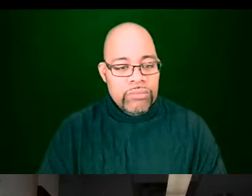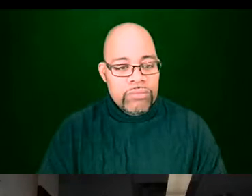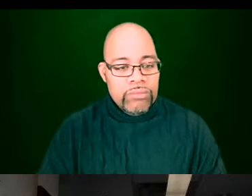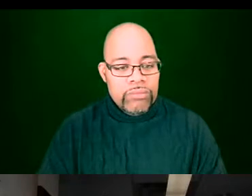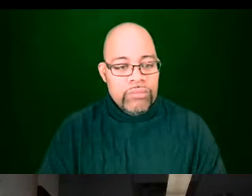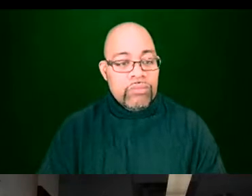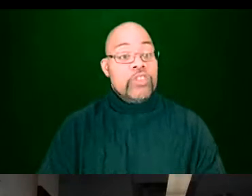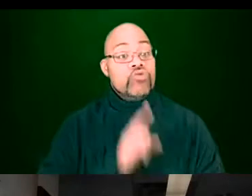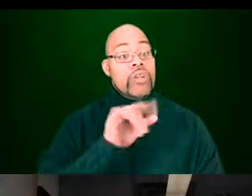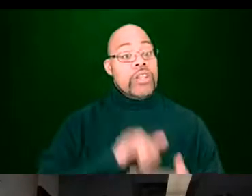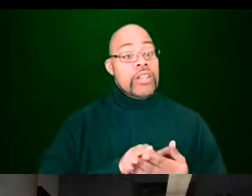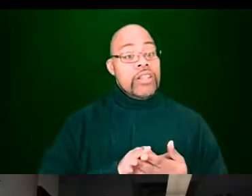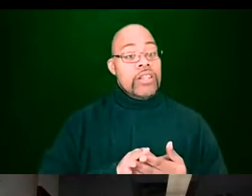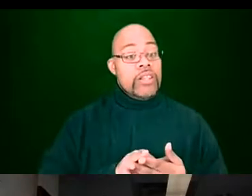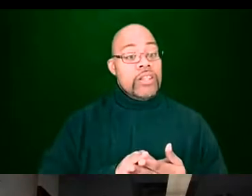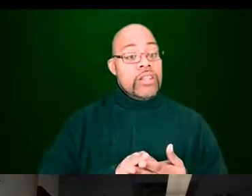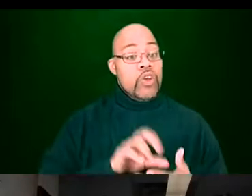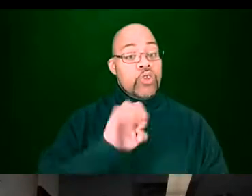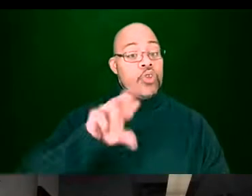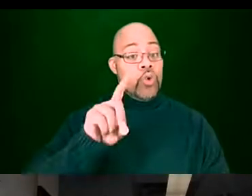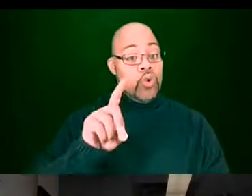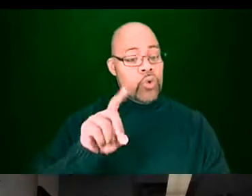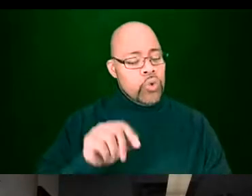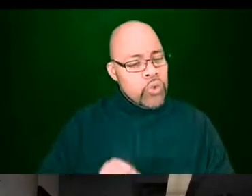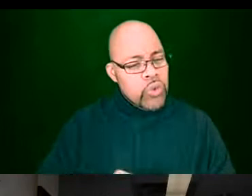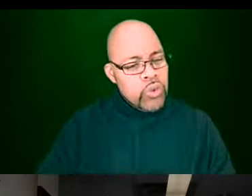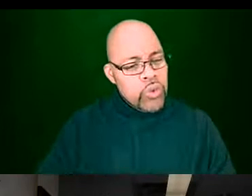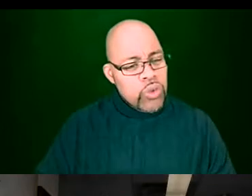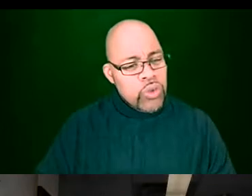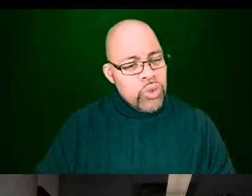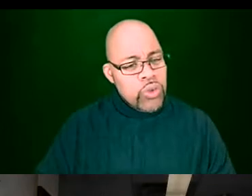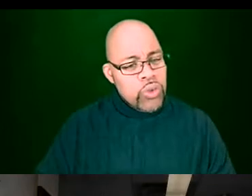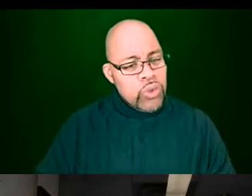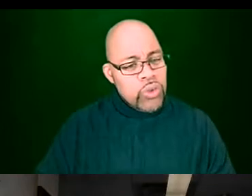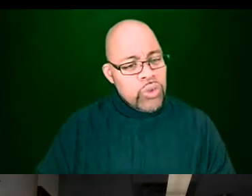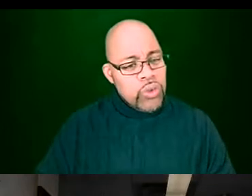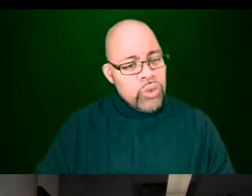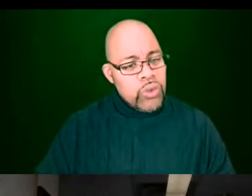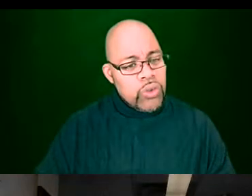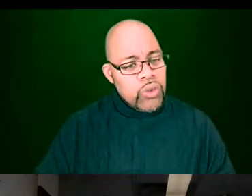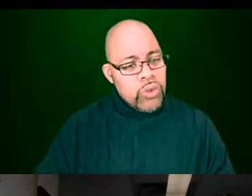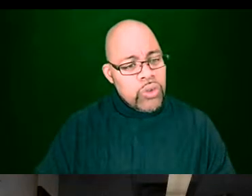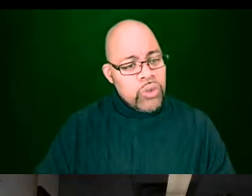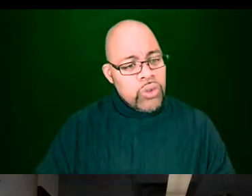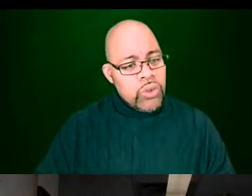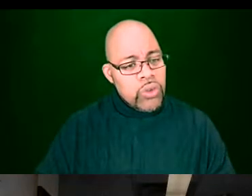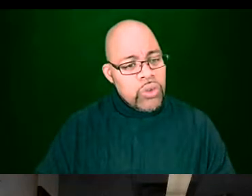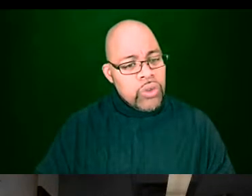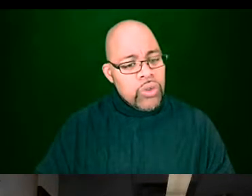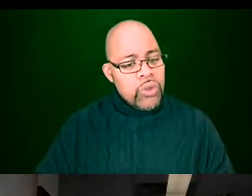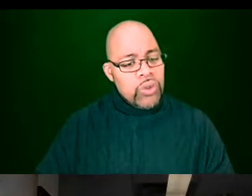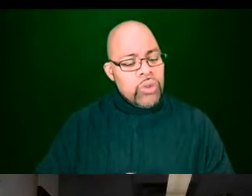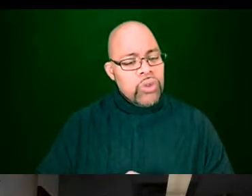Is it true that a swordfish shark can swing its tail around a hammerhead shark?